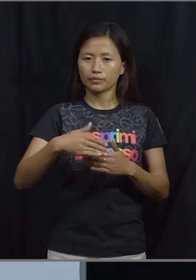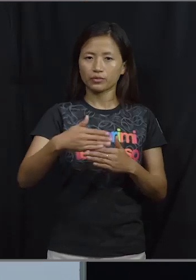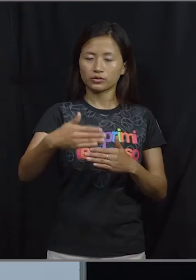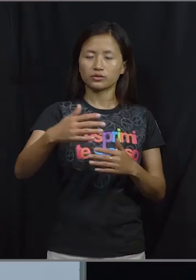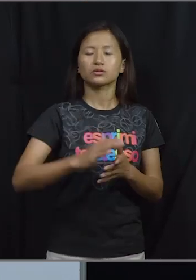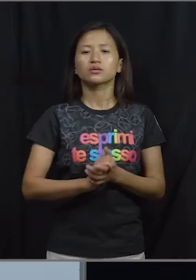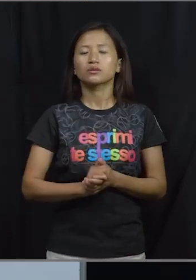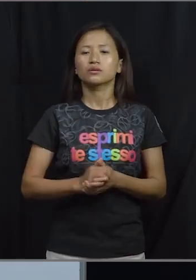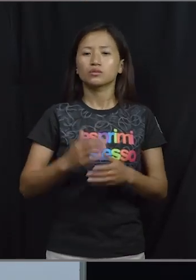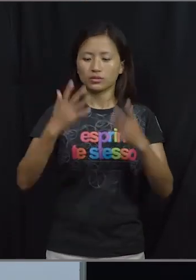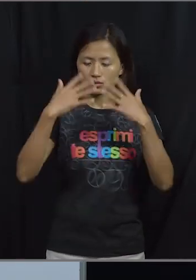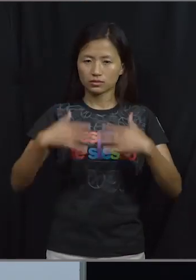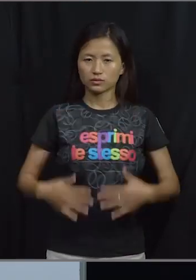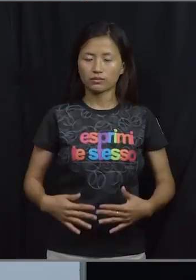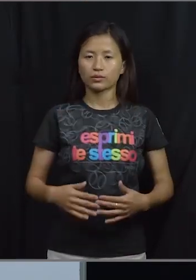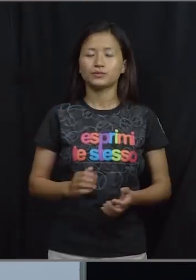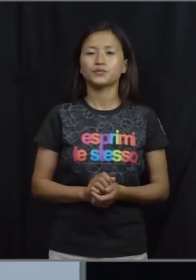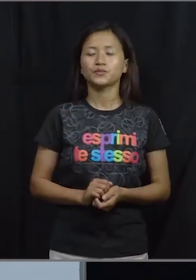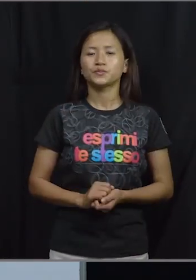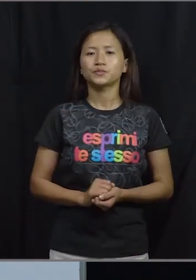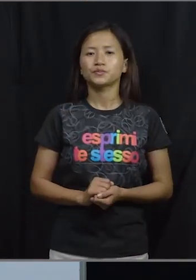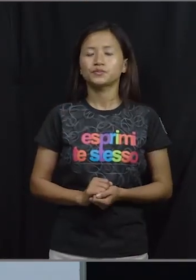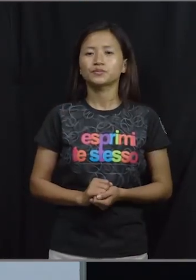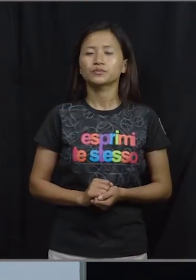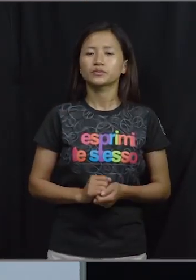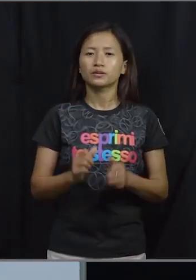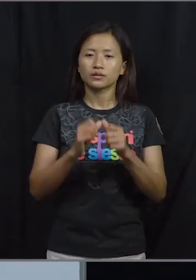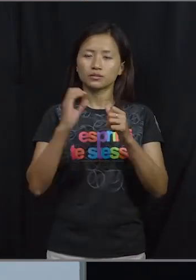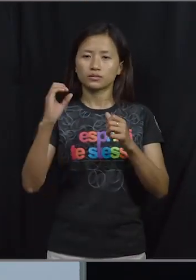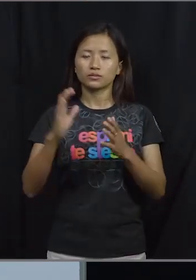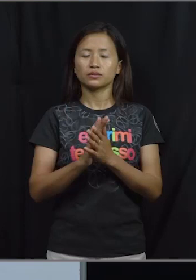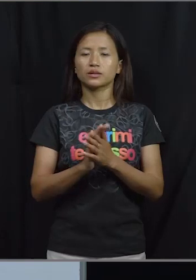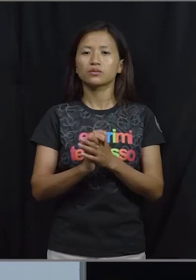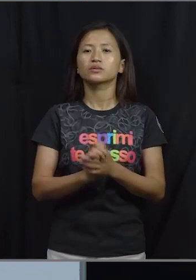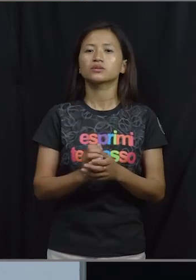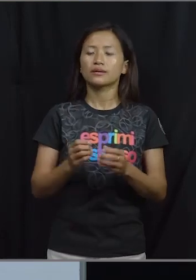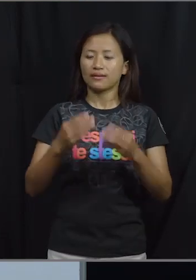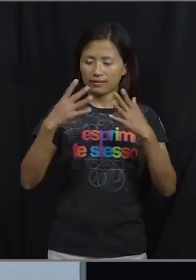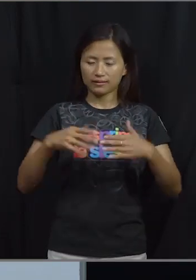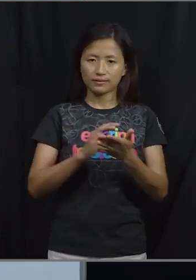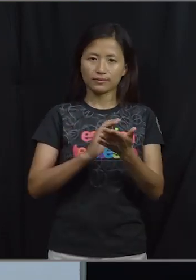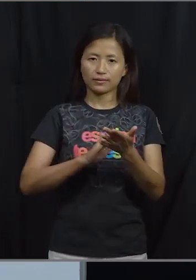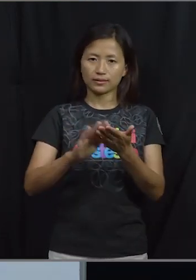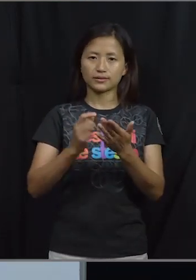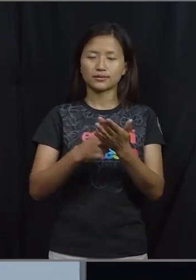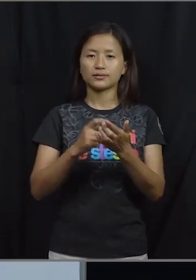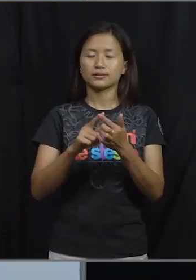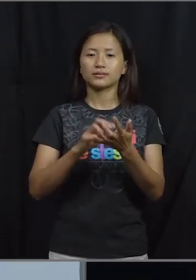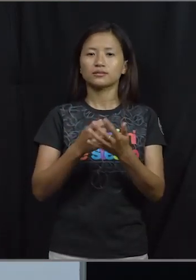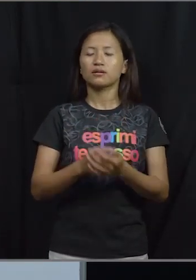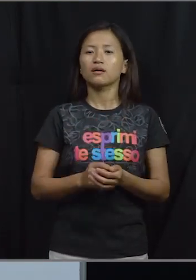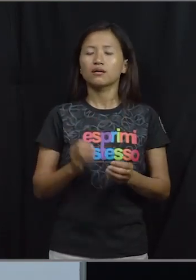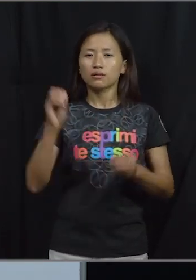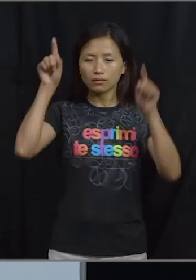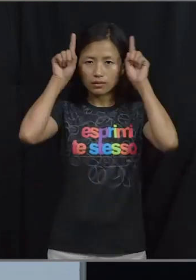that are going on in the body, right? So according to the biological hereditary, it is said that cow begets